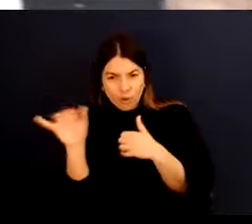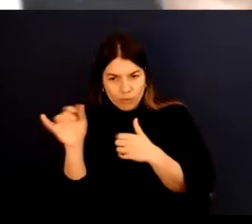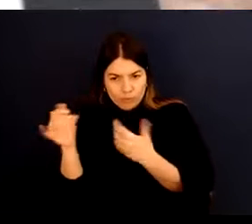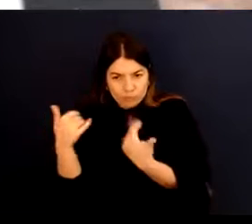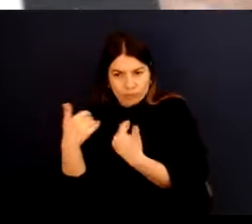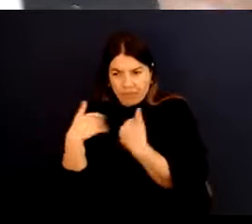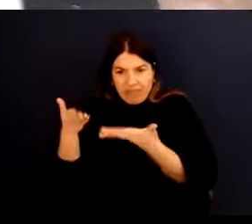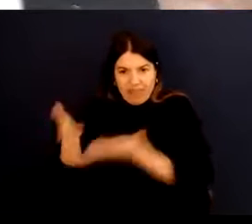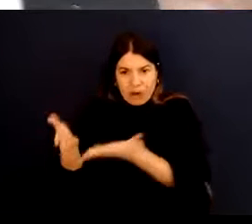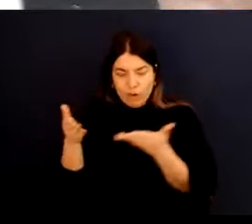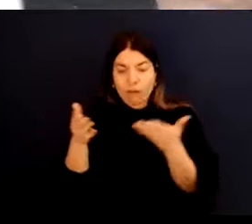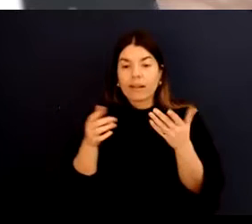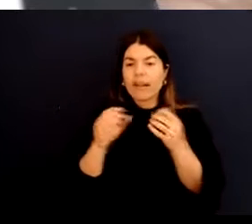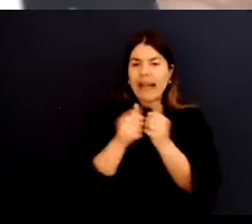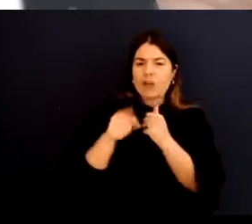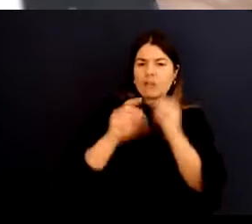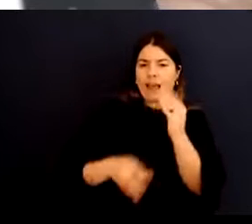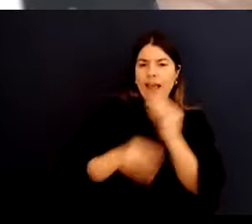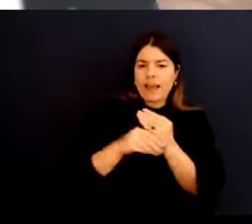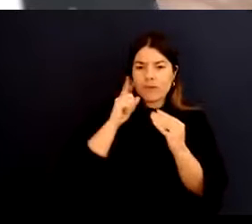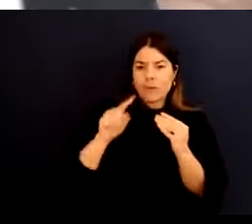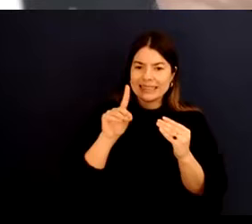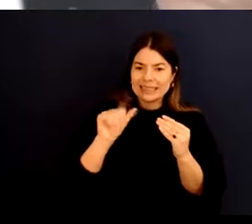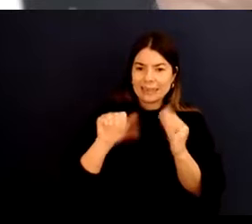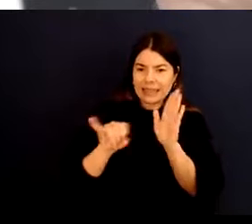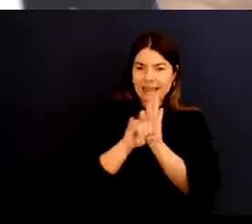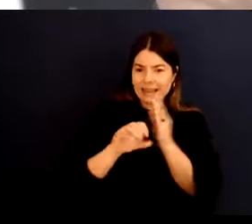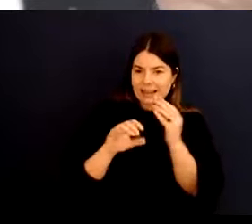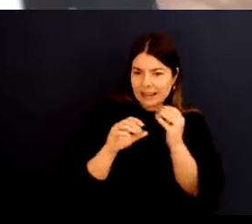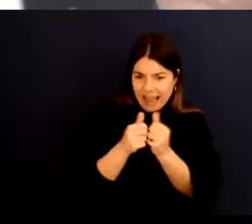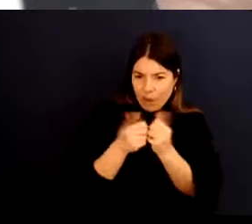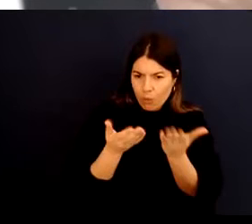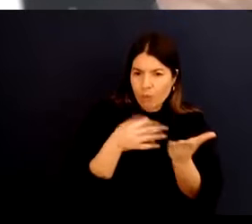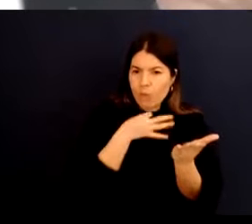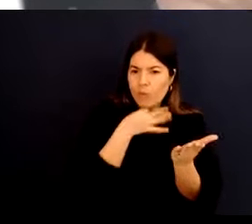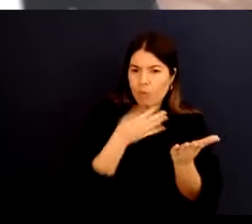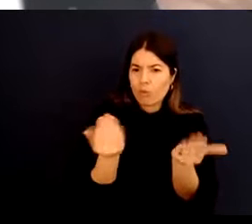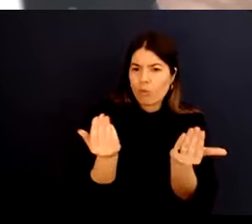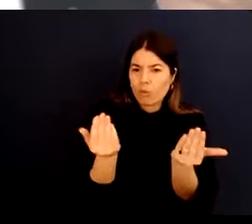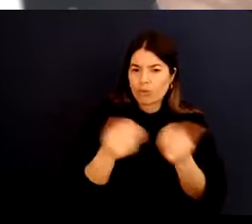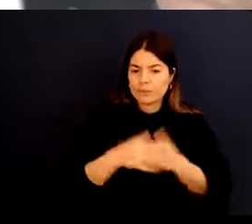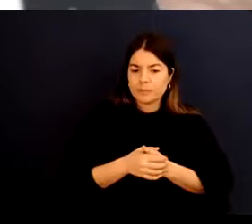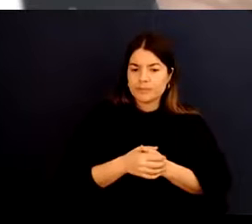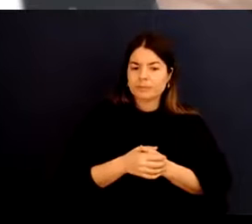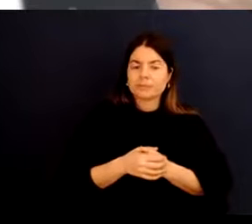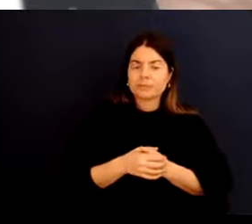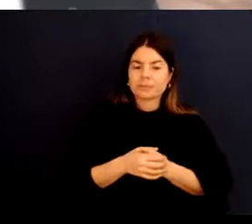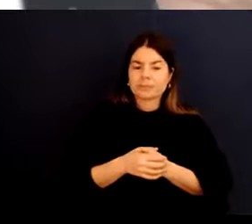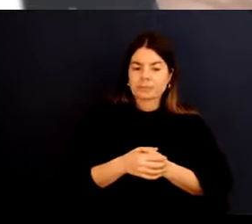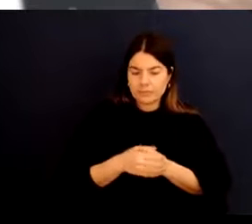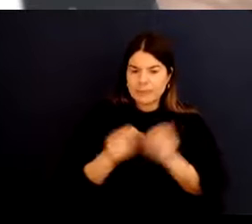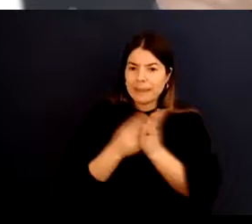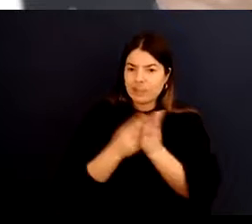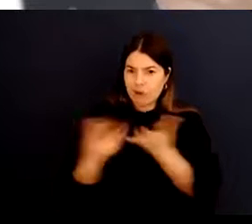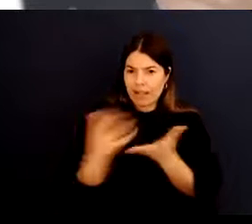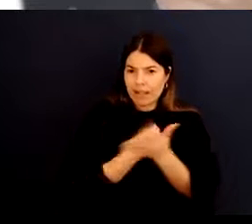is added to all city surveys, applications, and other forms where demographic information is collected? And as